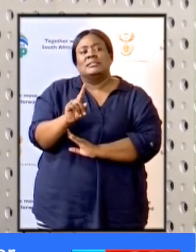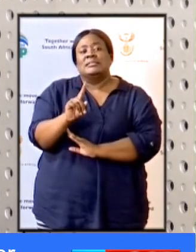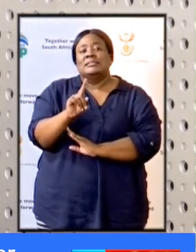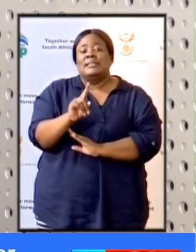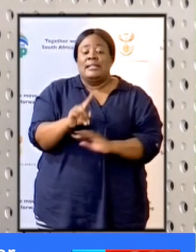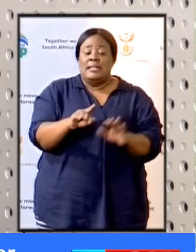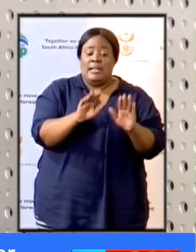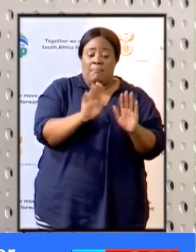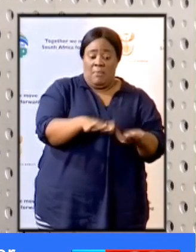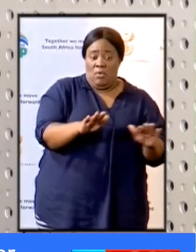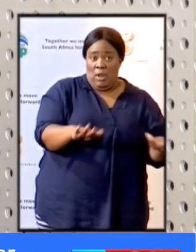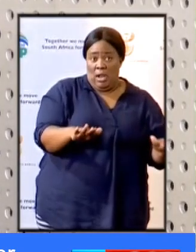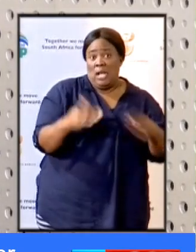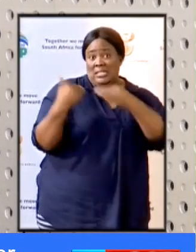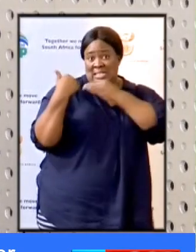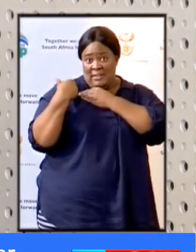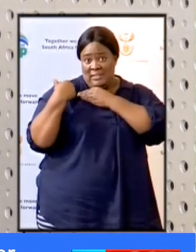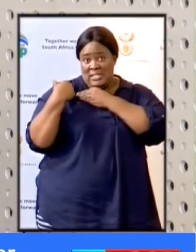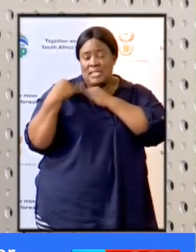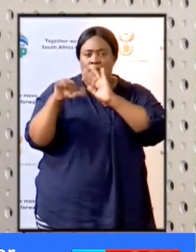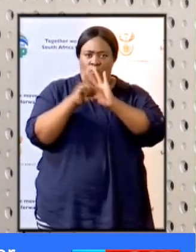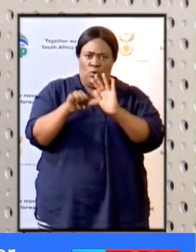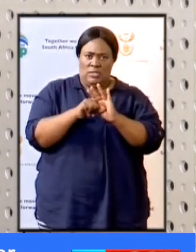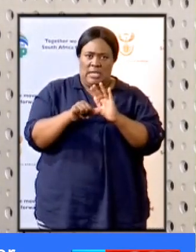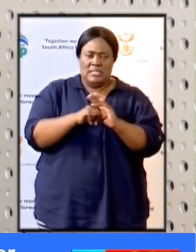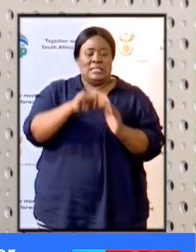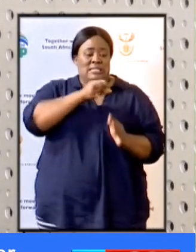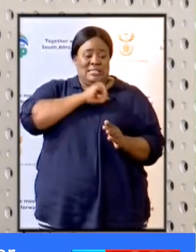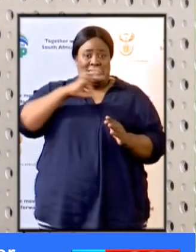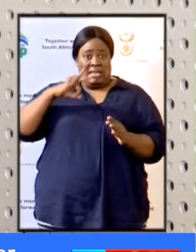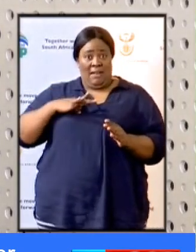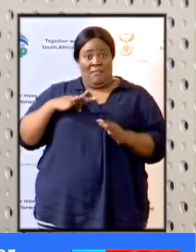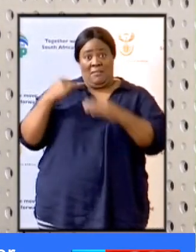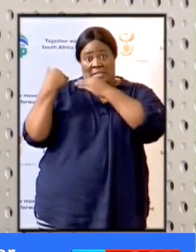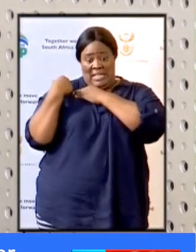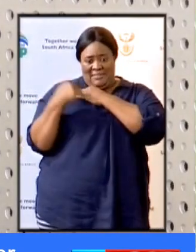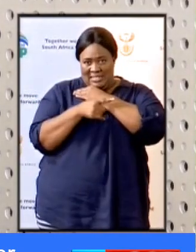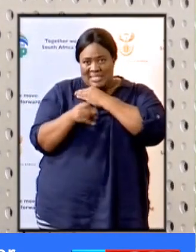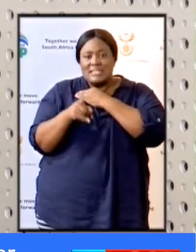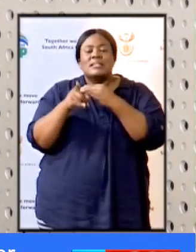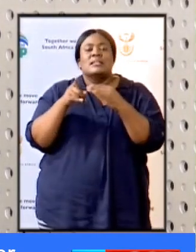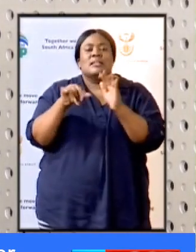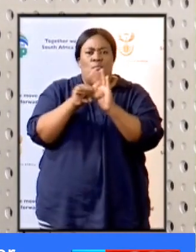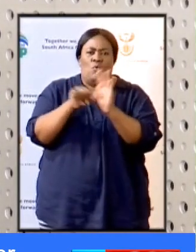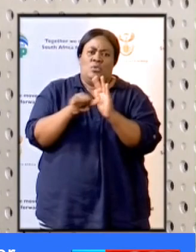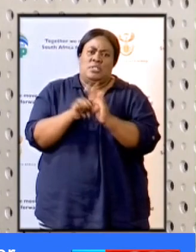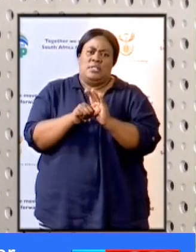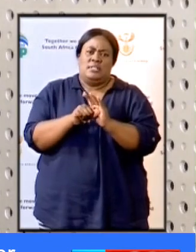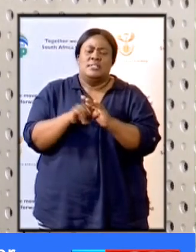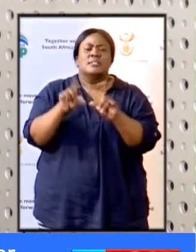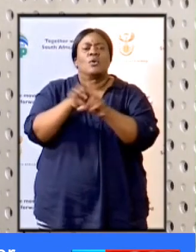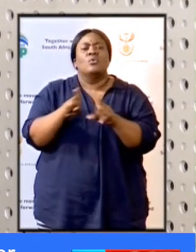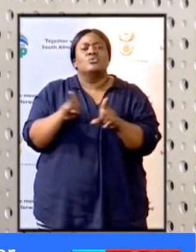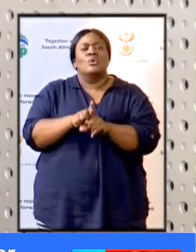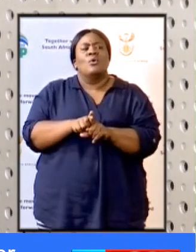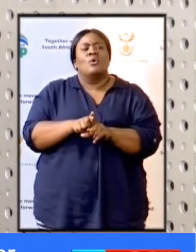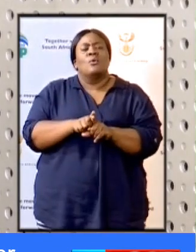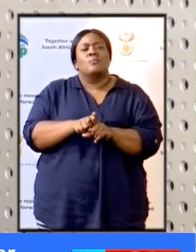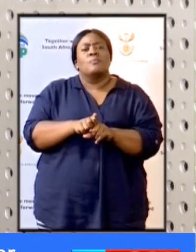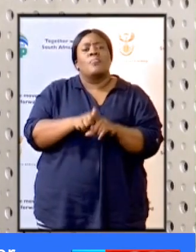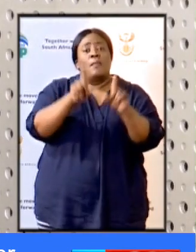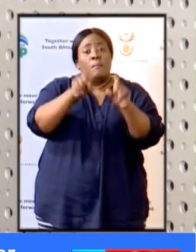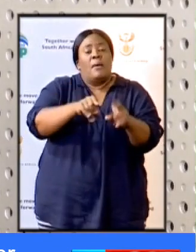our children, the safety of our workers, but also balancing that with protecting